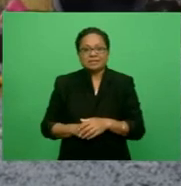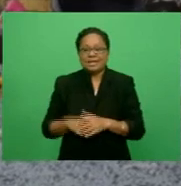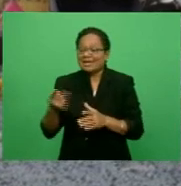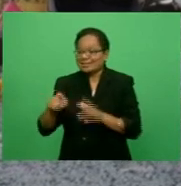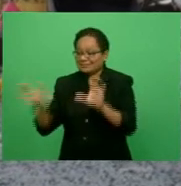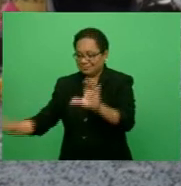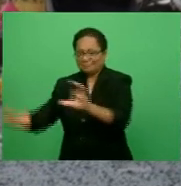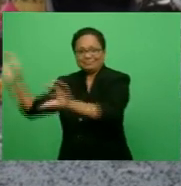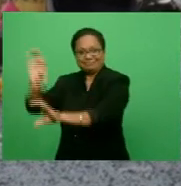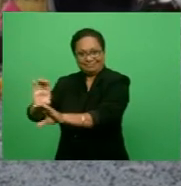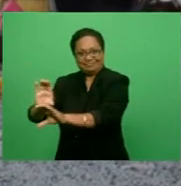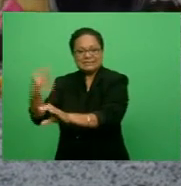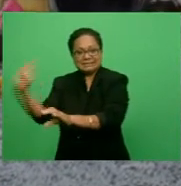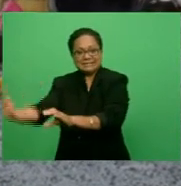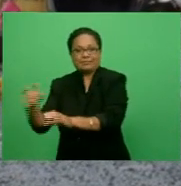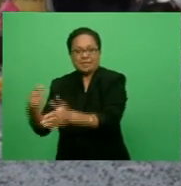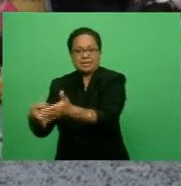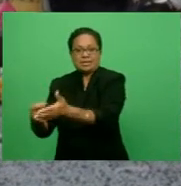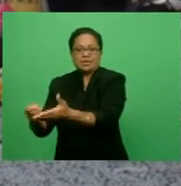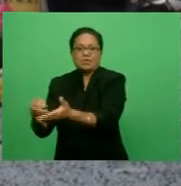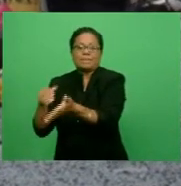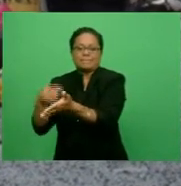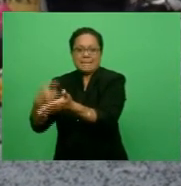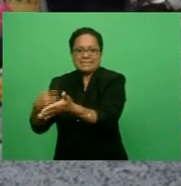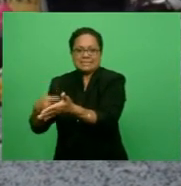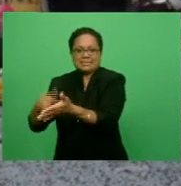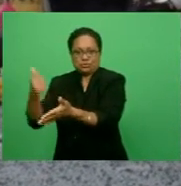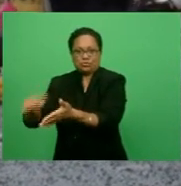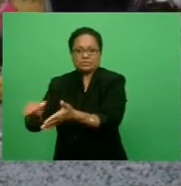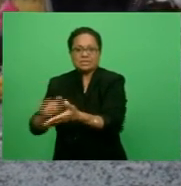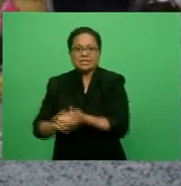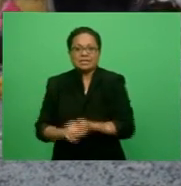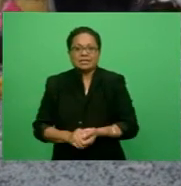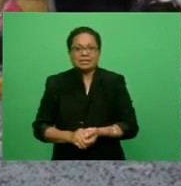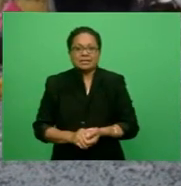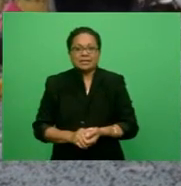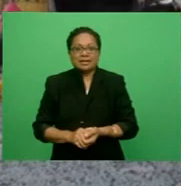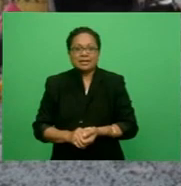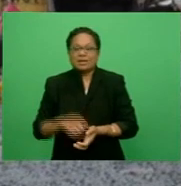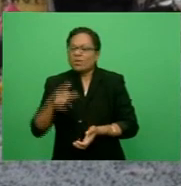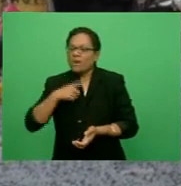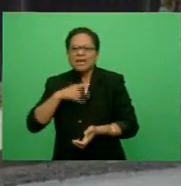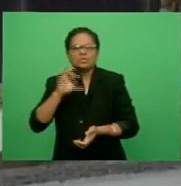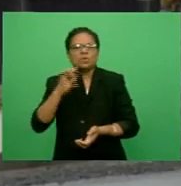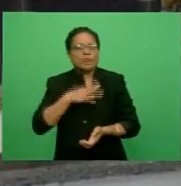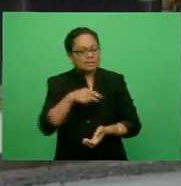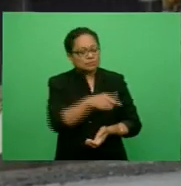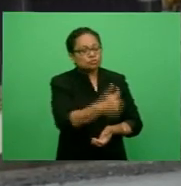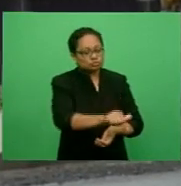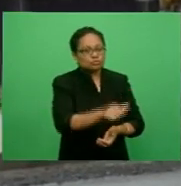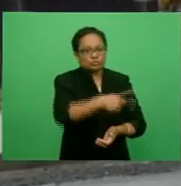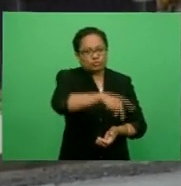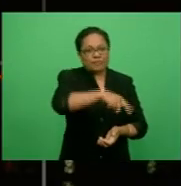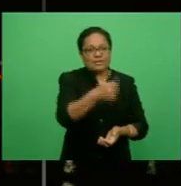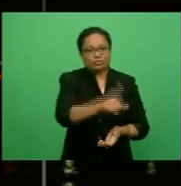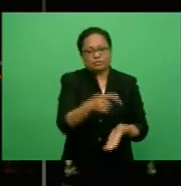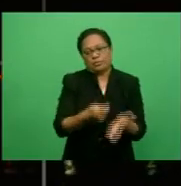council's operating funds. The agreement includes costs to ensure that no money is being used from Suva.